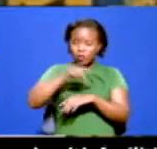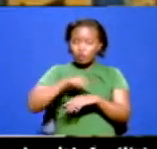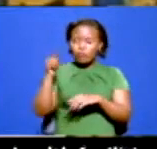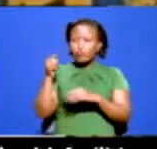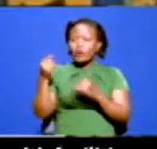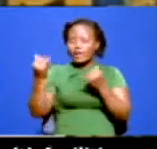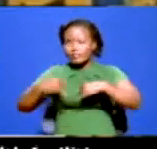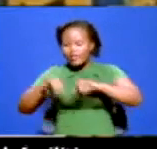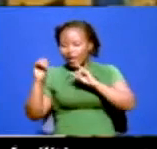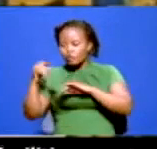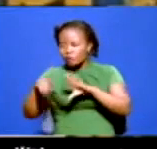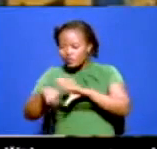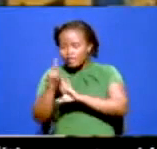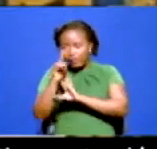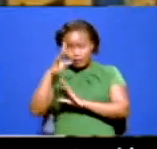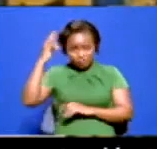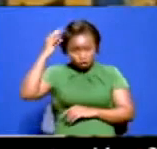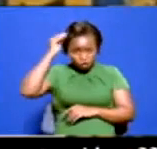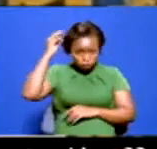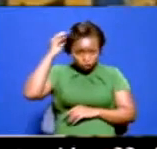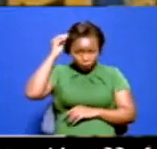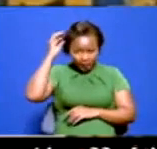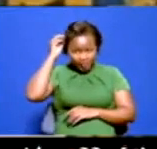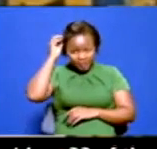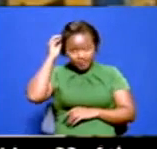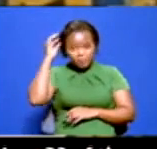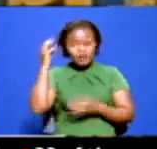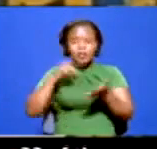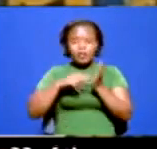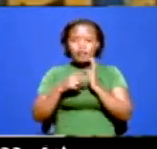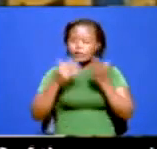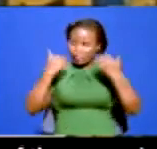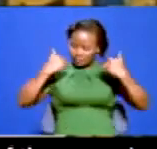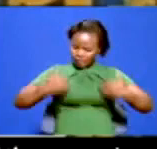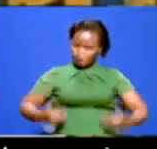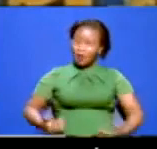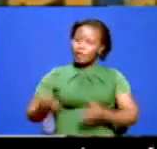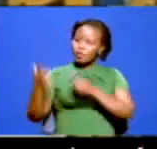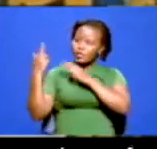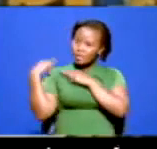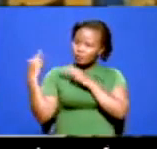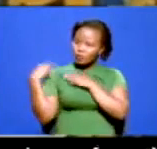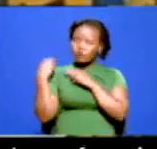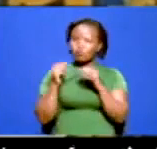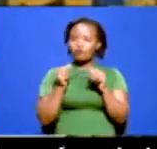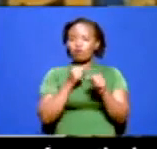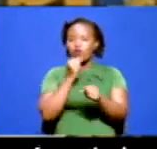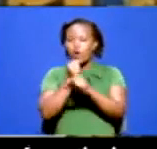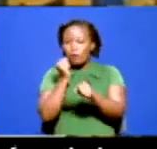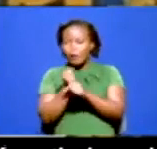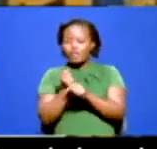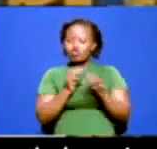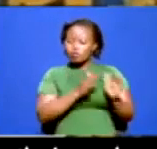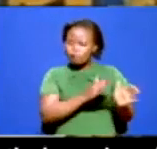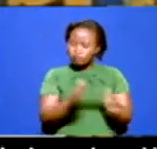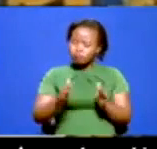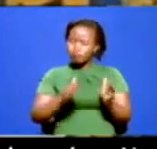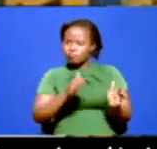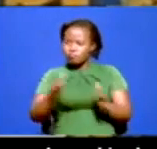So obviously, I was responsible for operations planning and